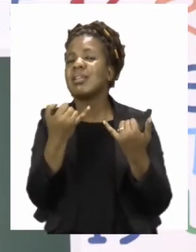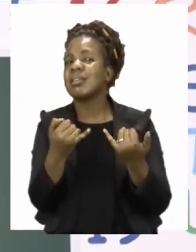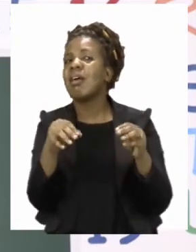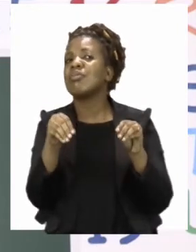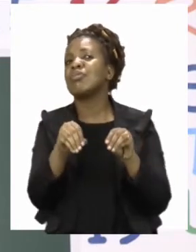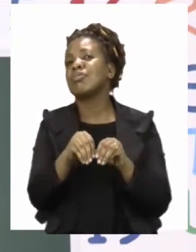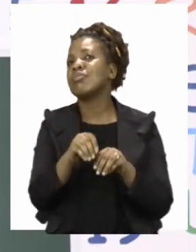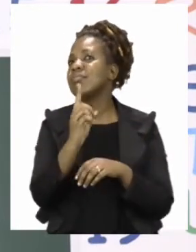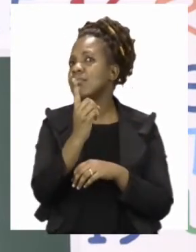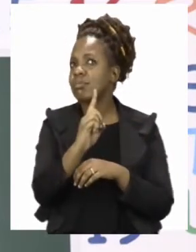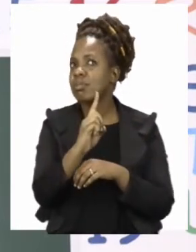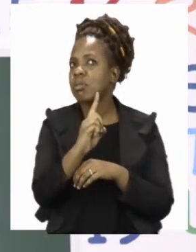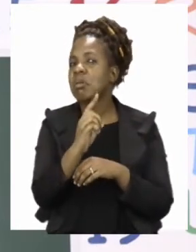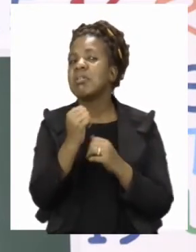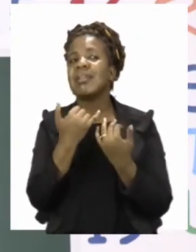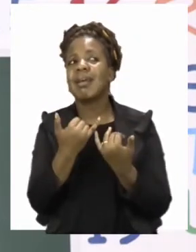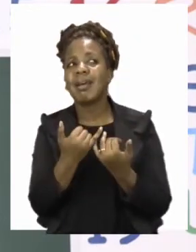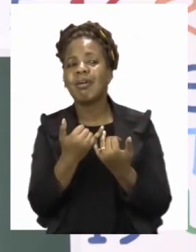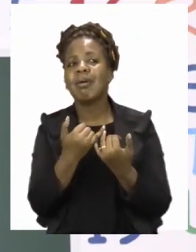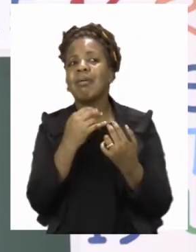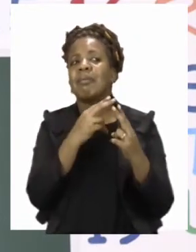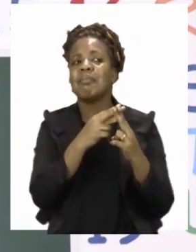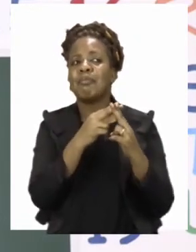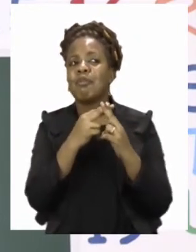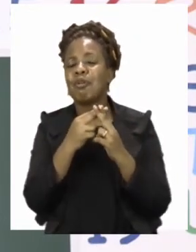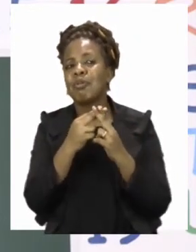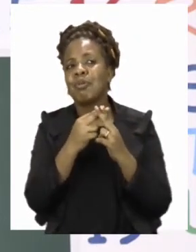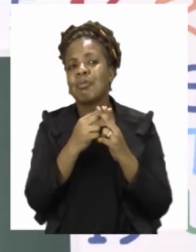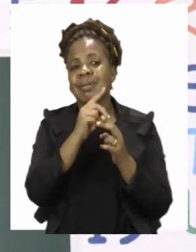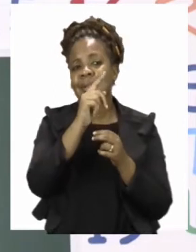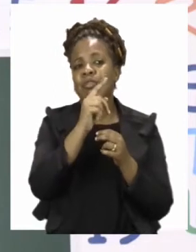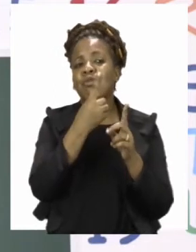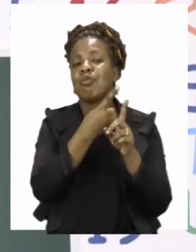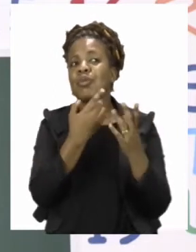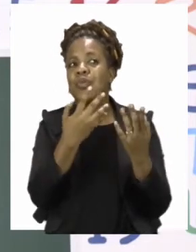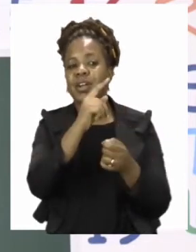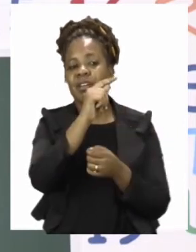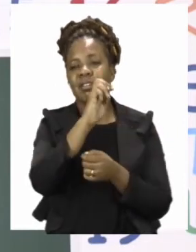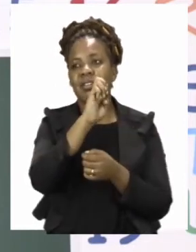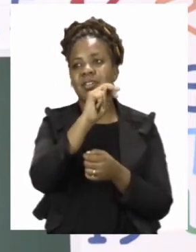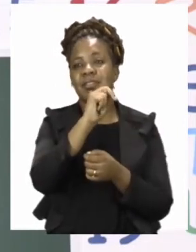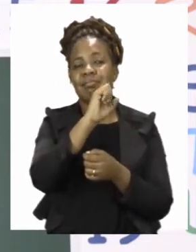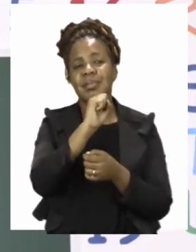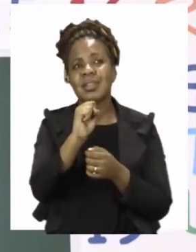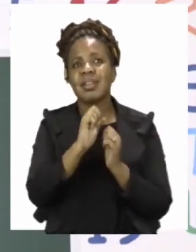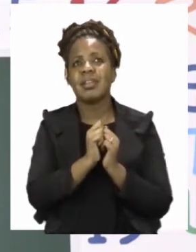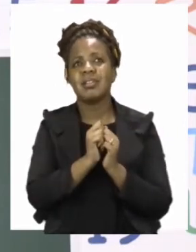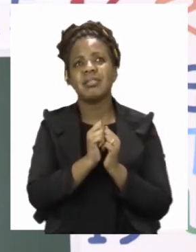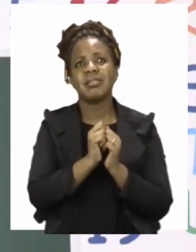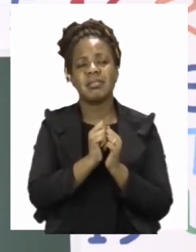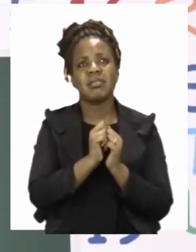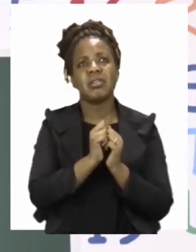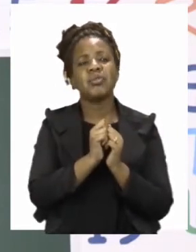doing subtraction with borrowing. Now, I know we've done this before, but we're going to do only